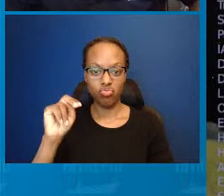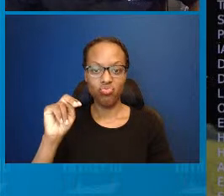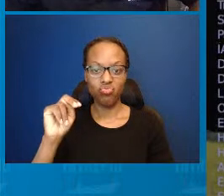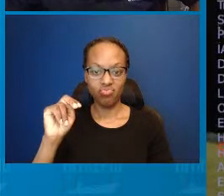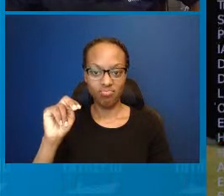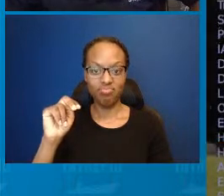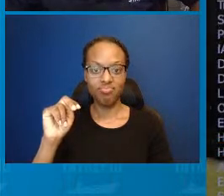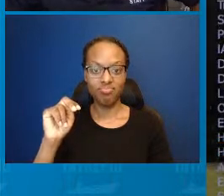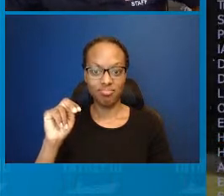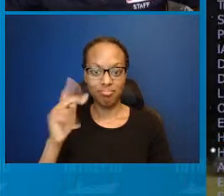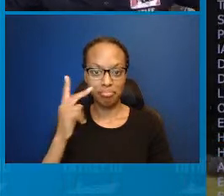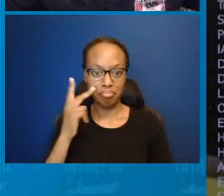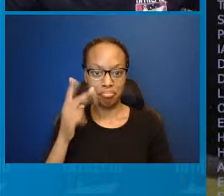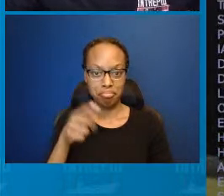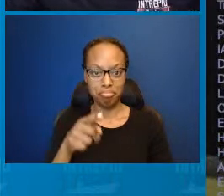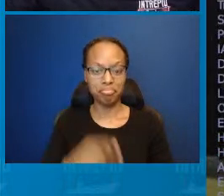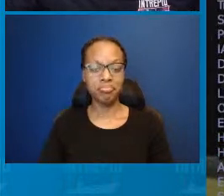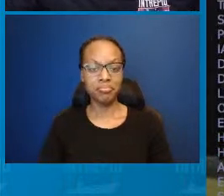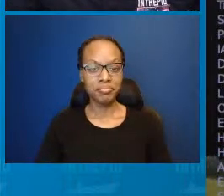here.